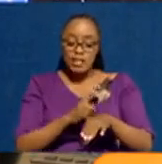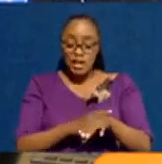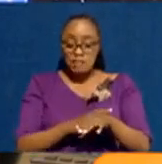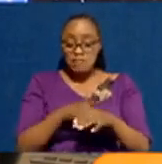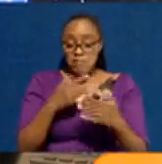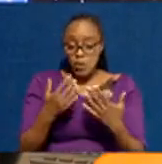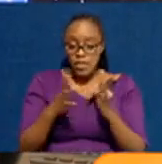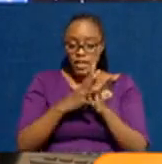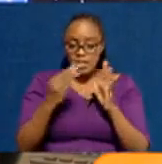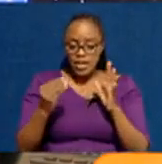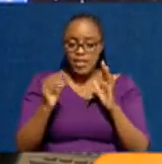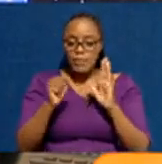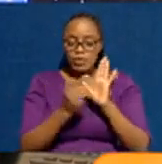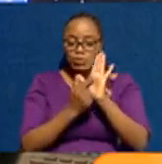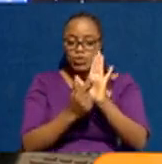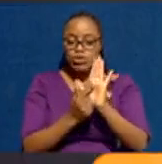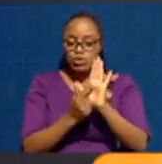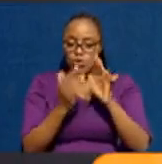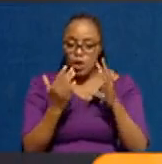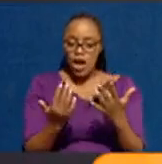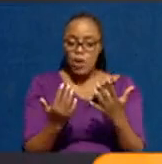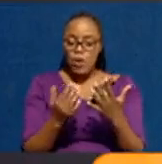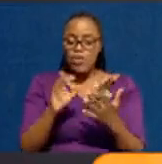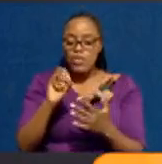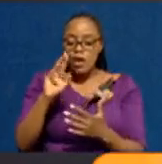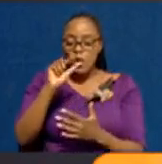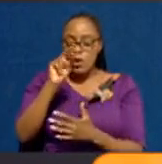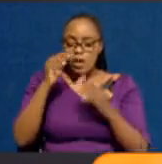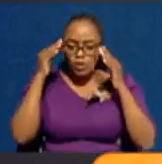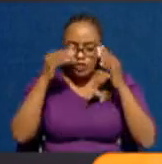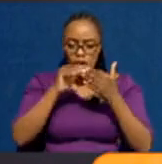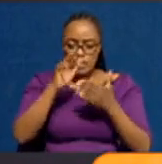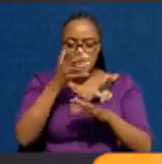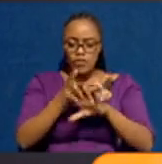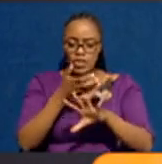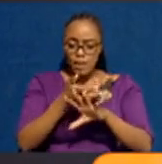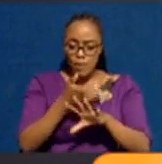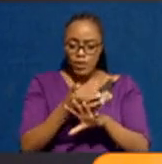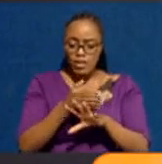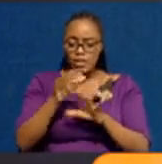of the scan would indicate the kind of organ we're looking at. So for a bone scan,